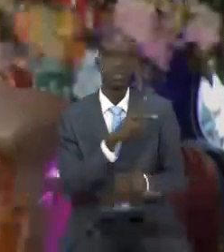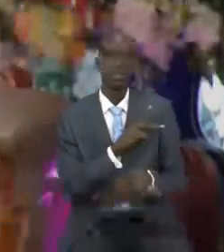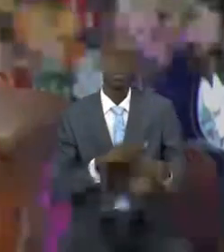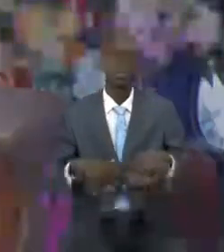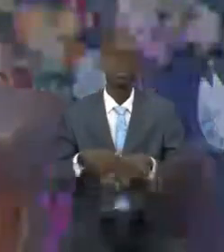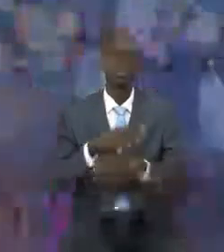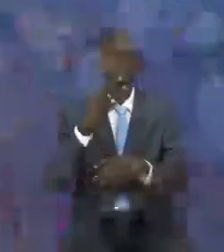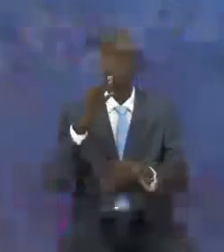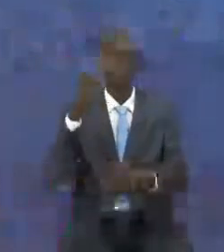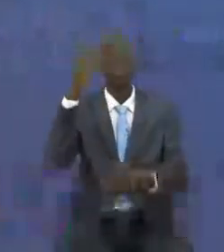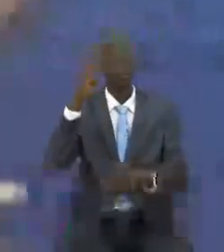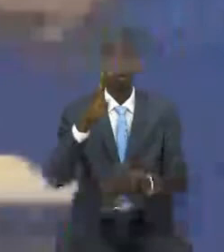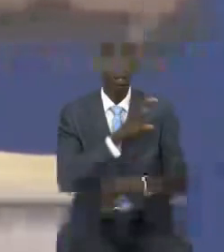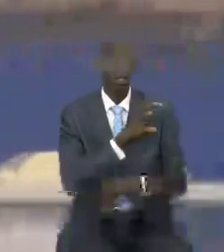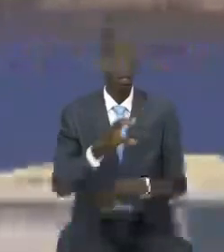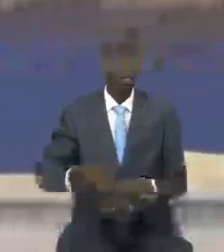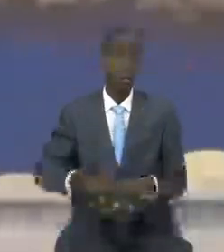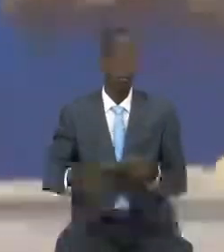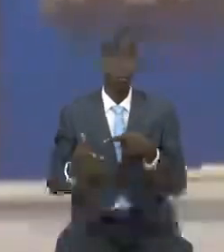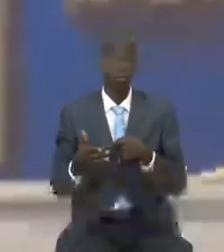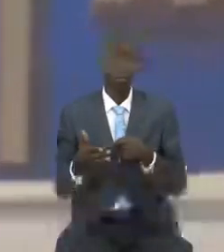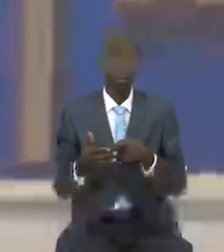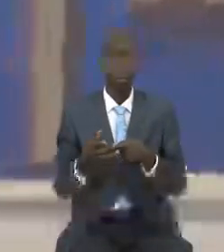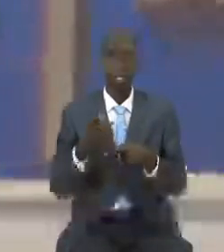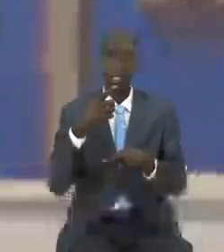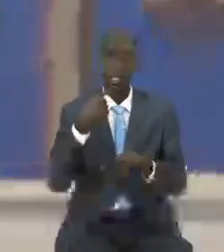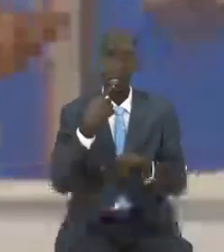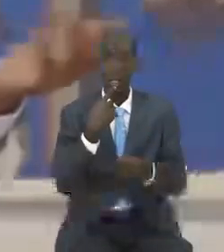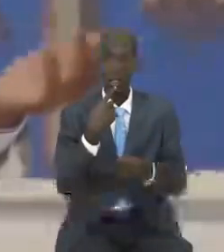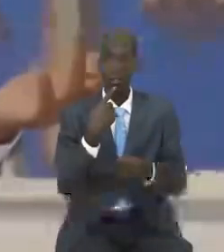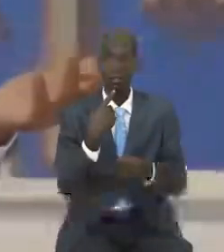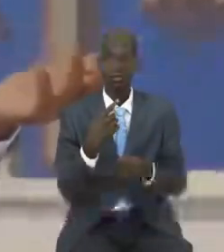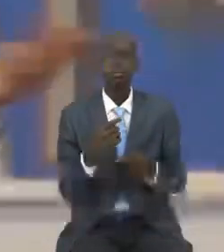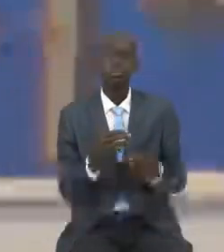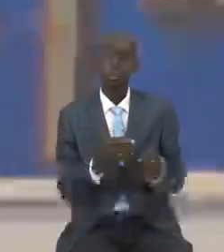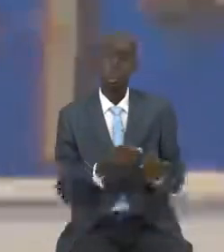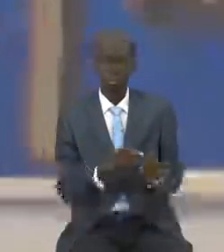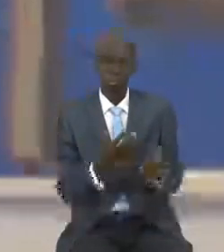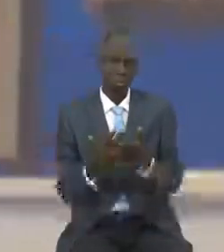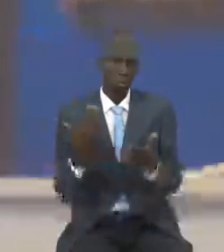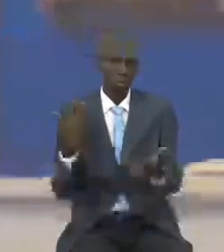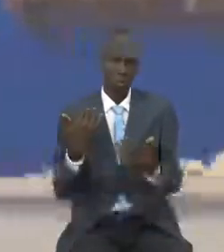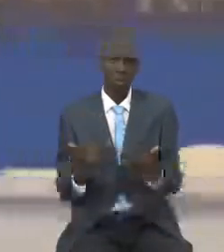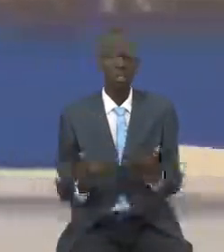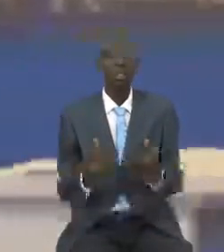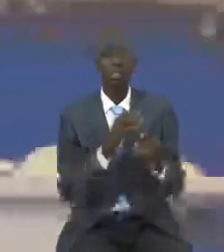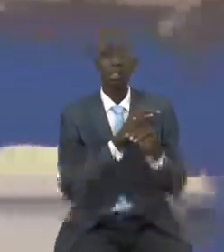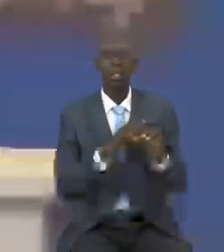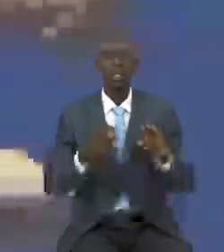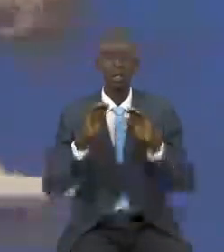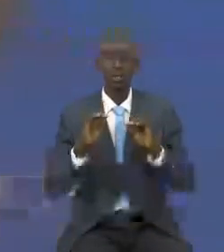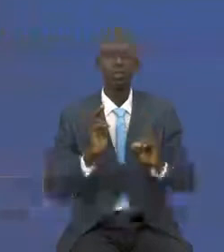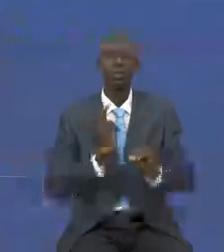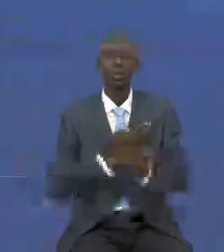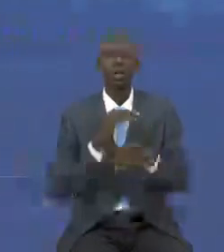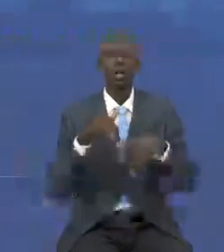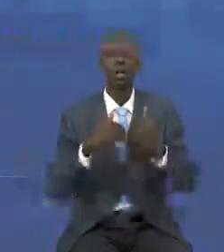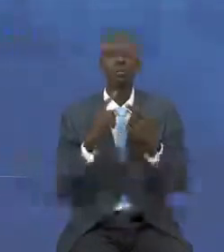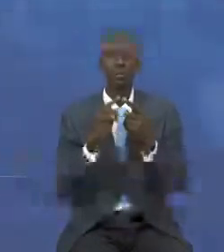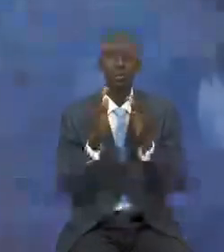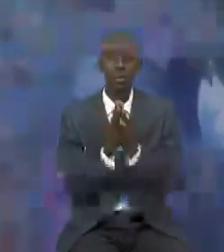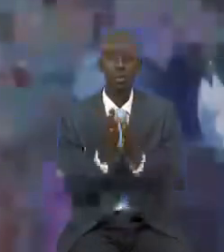God. Christ said, already he taught us how to pray. You see, your preaching must